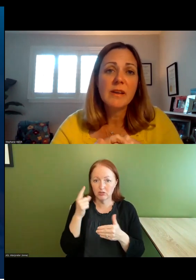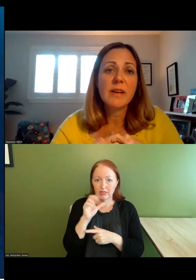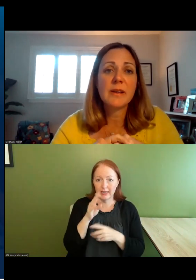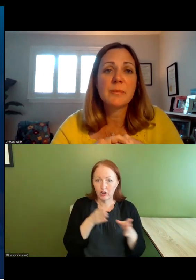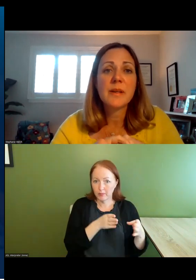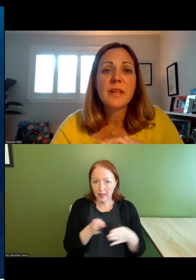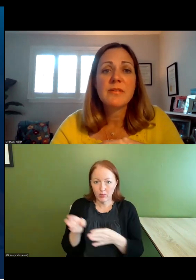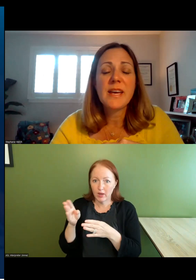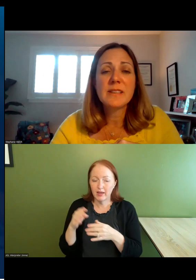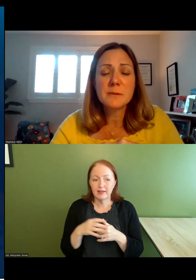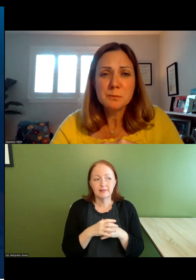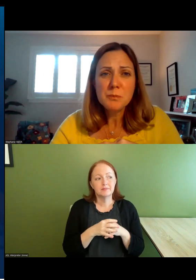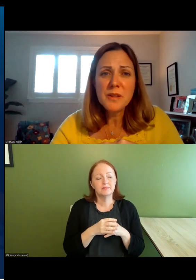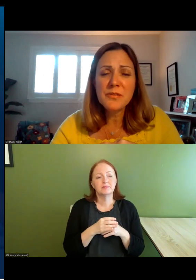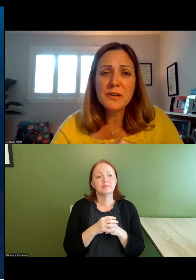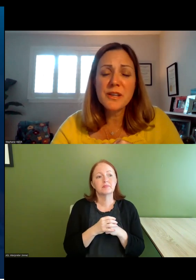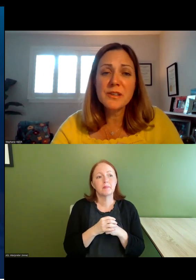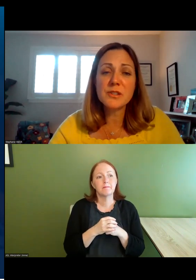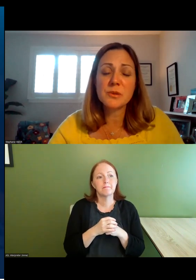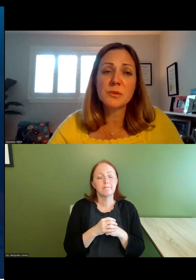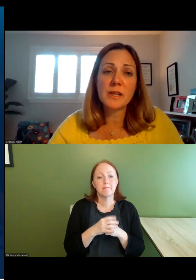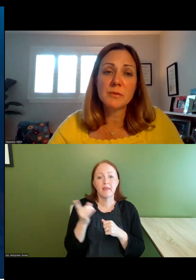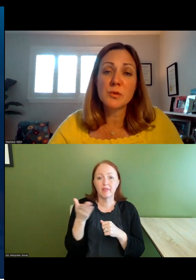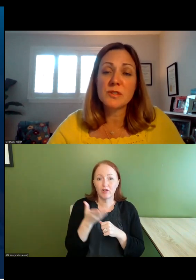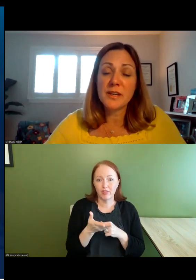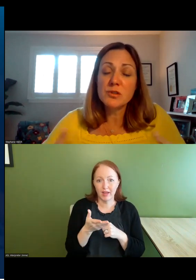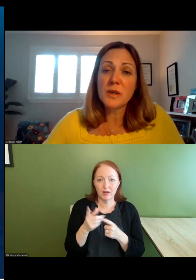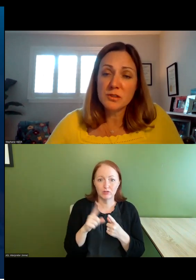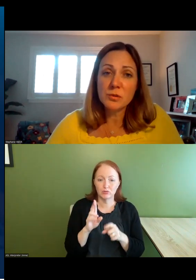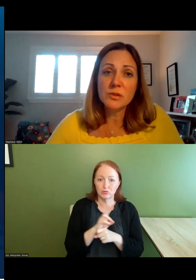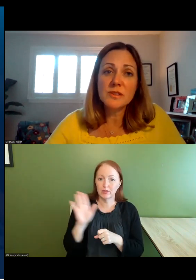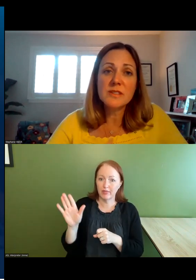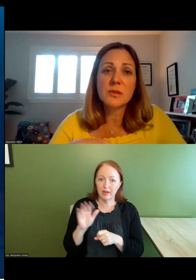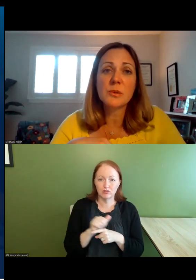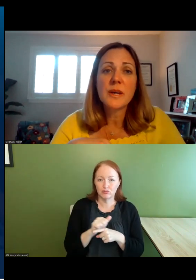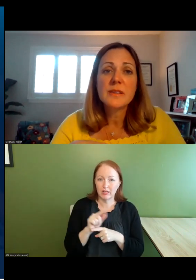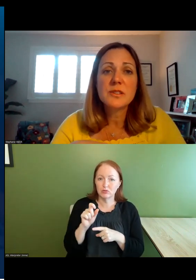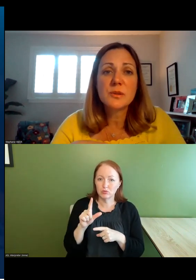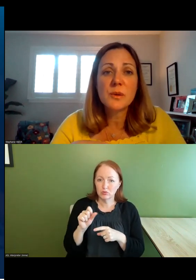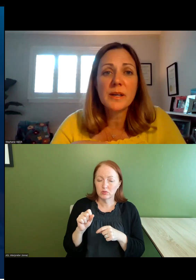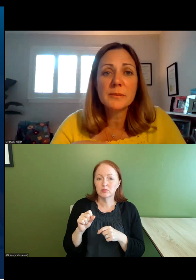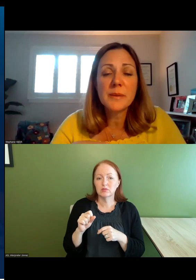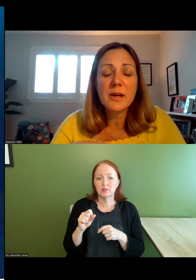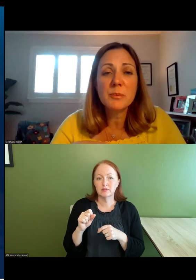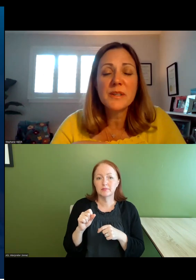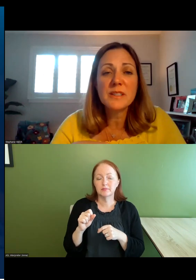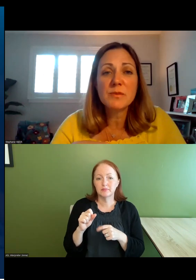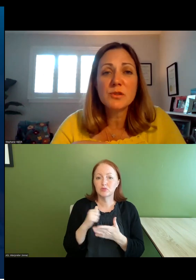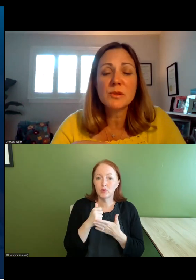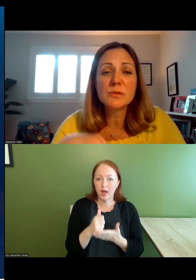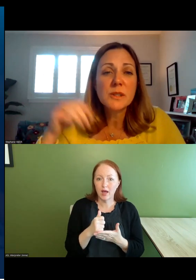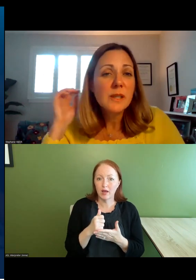pathway, that they're there to use their trained tools to help